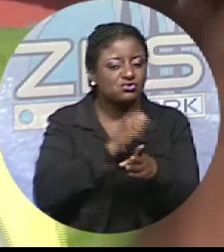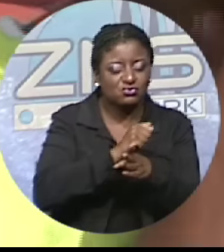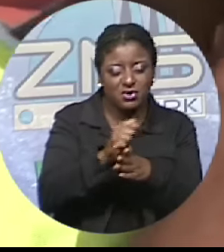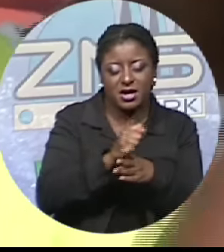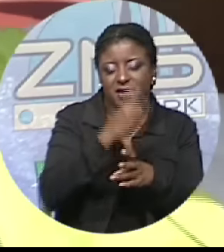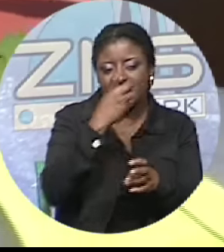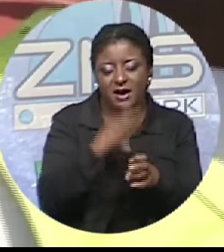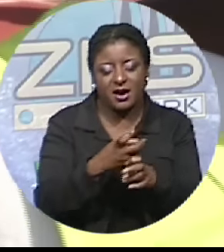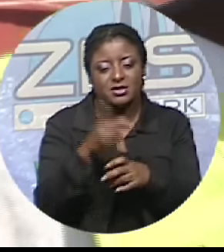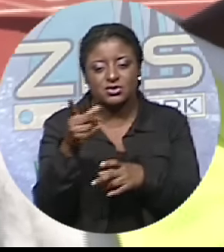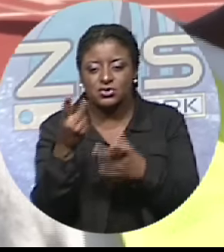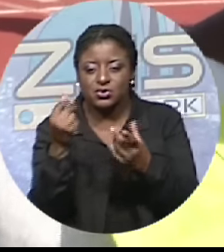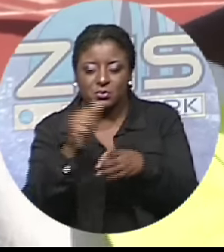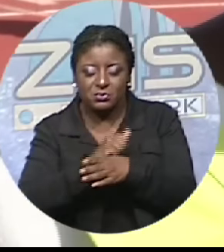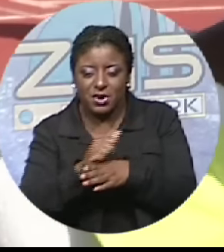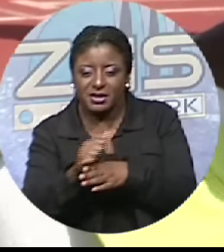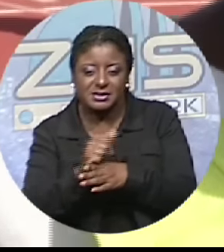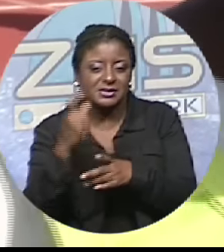You was practicing hard.